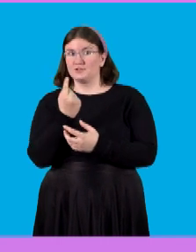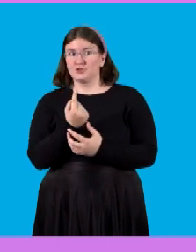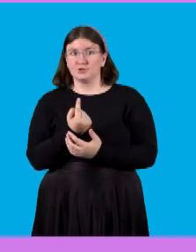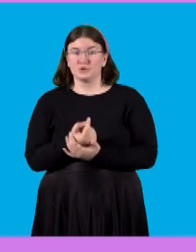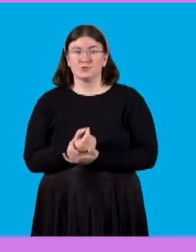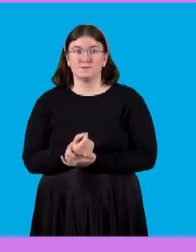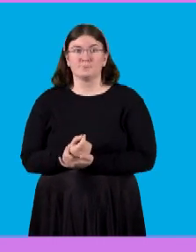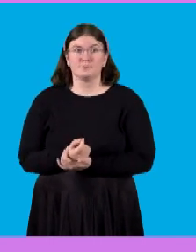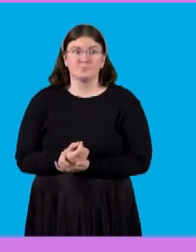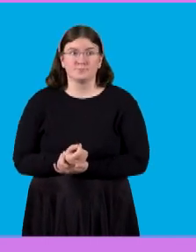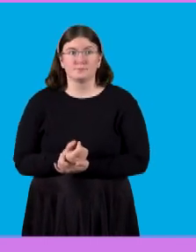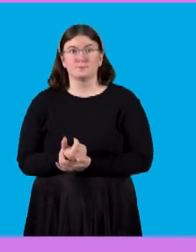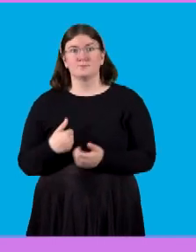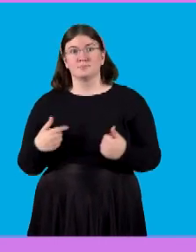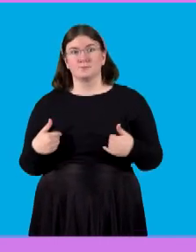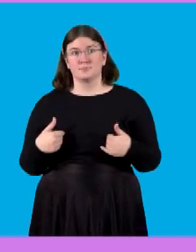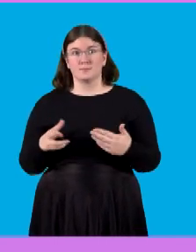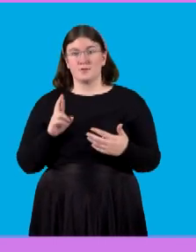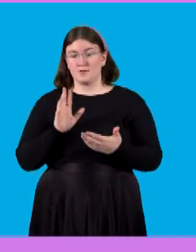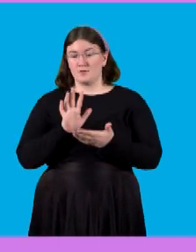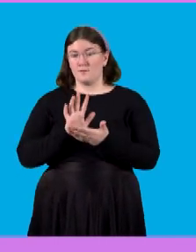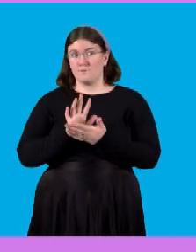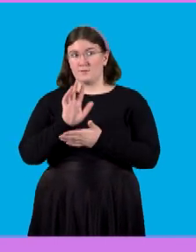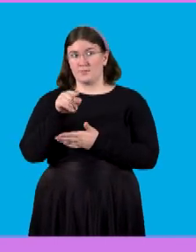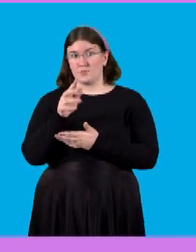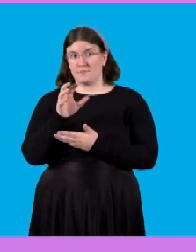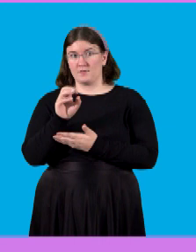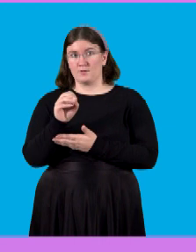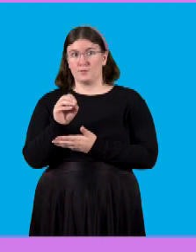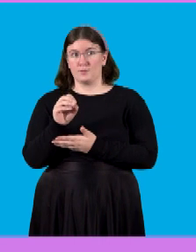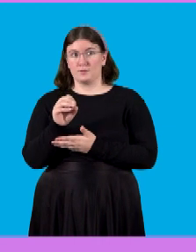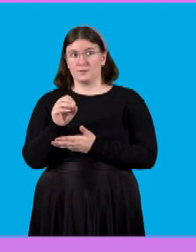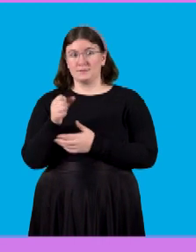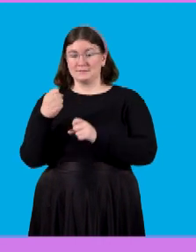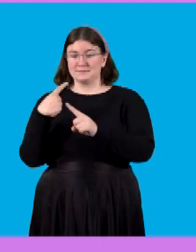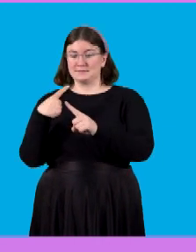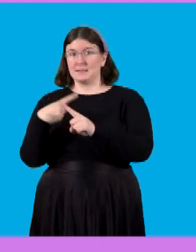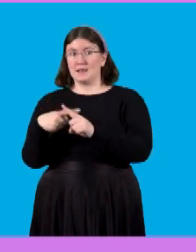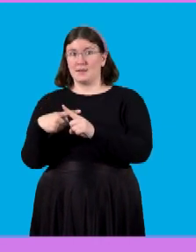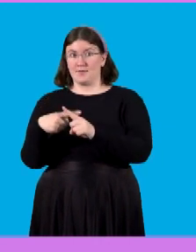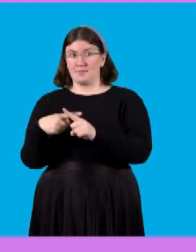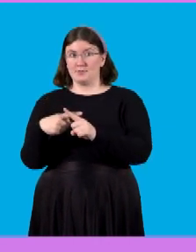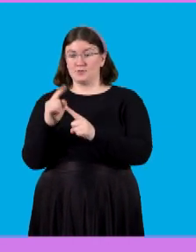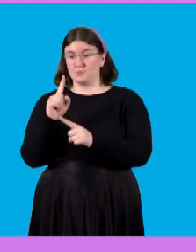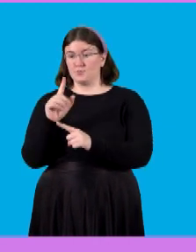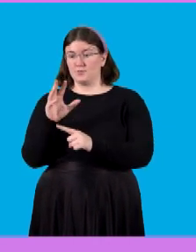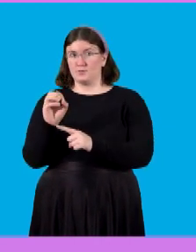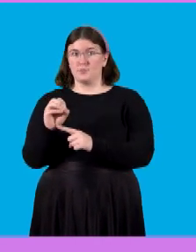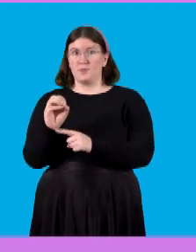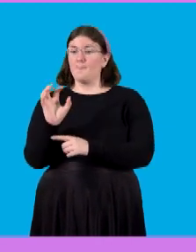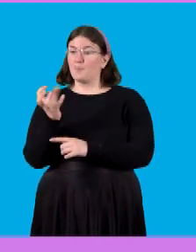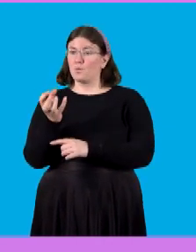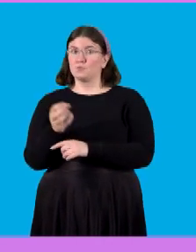multiply by 150 tennis balls. So it's 15 Rand and 50 cents multiplied by